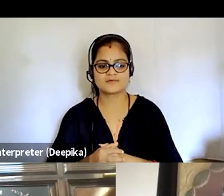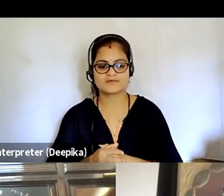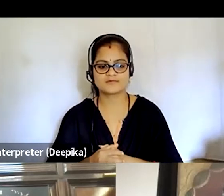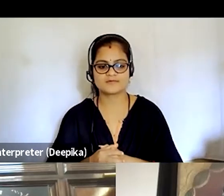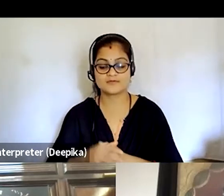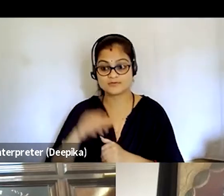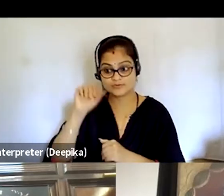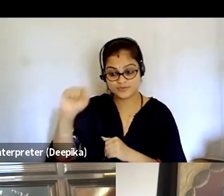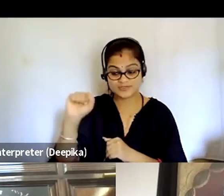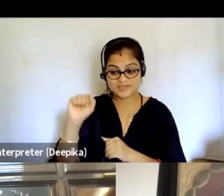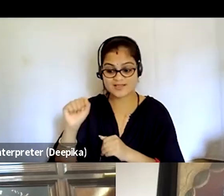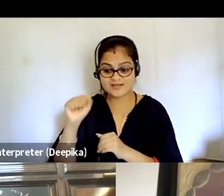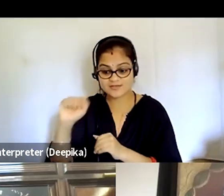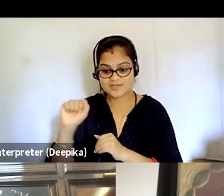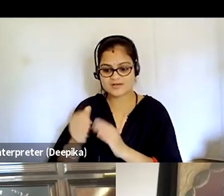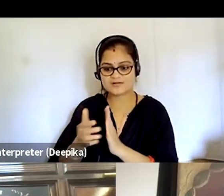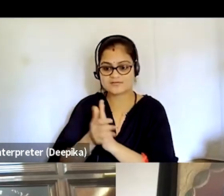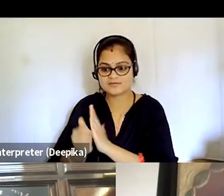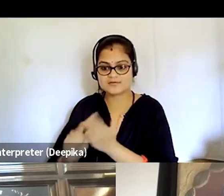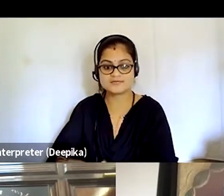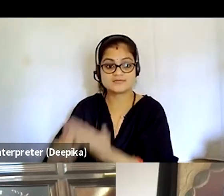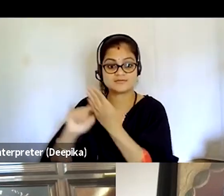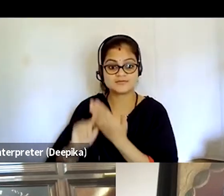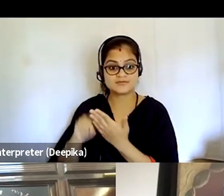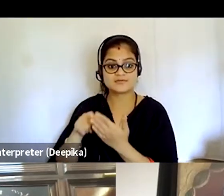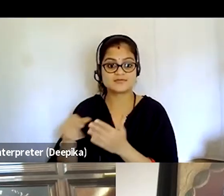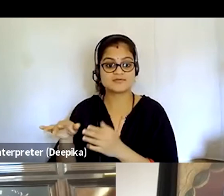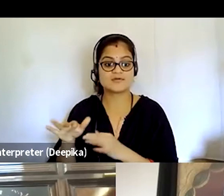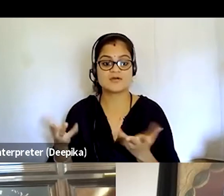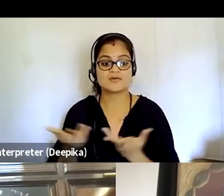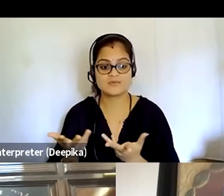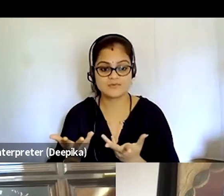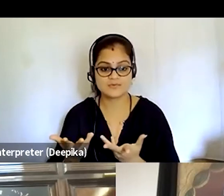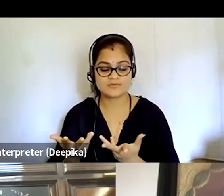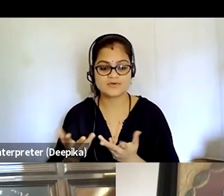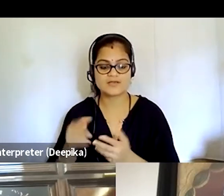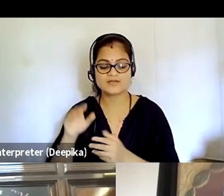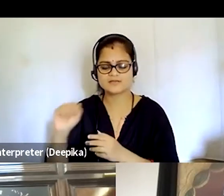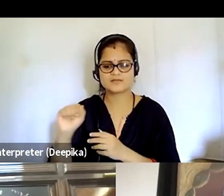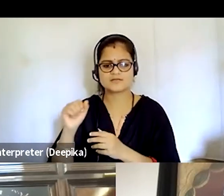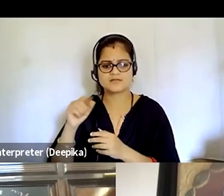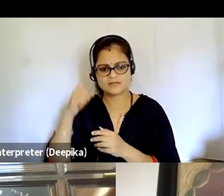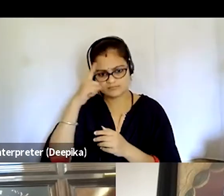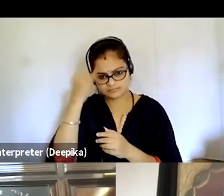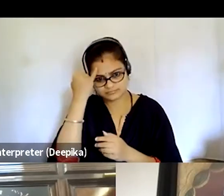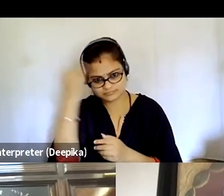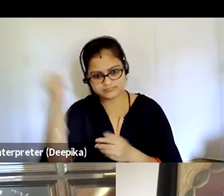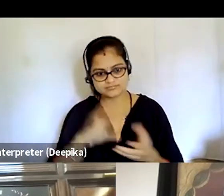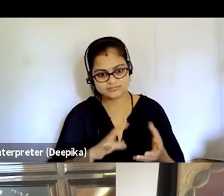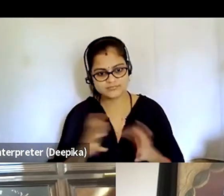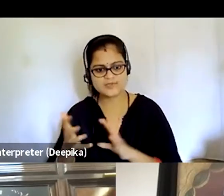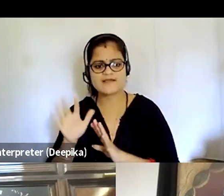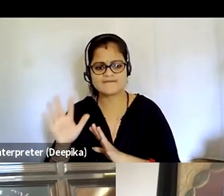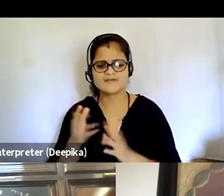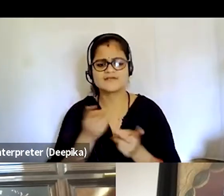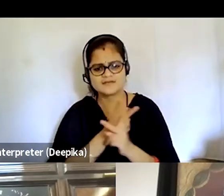their way, which we did not want to, but we didn't come in the way because we wanted that creativity to be left to them. So, had